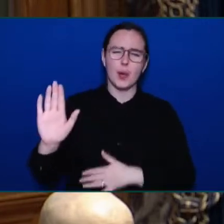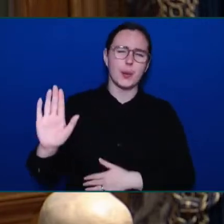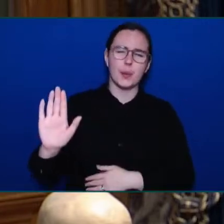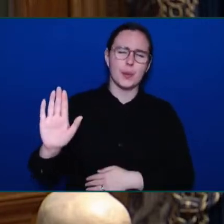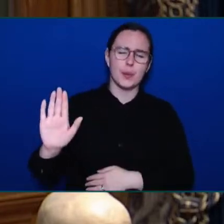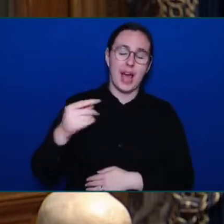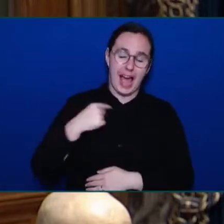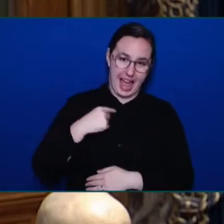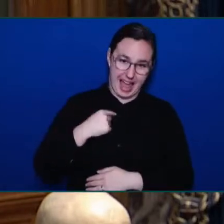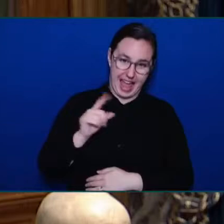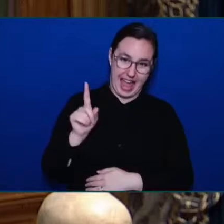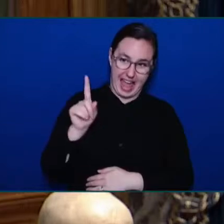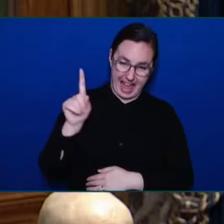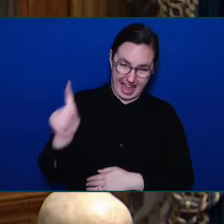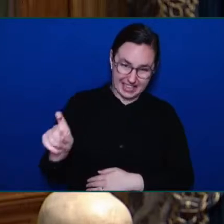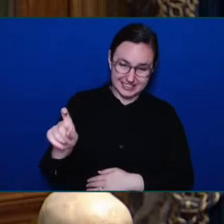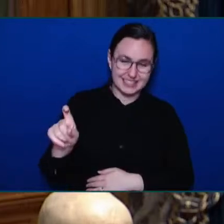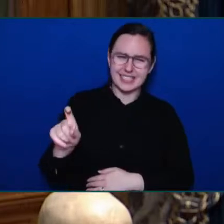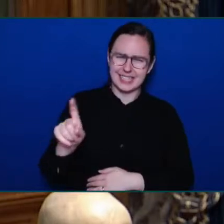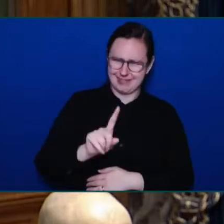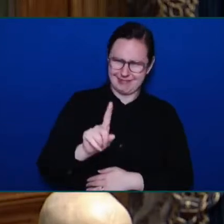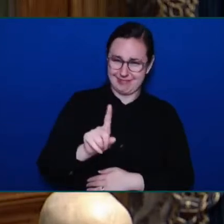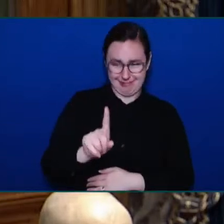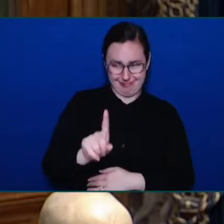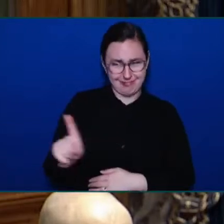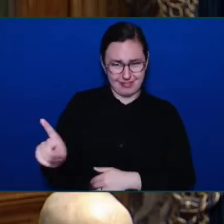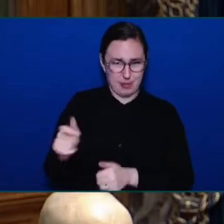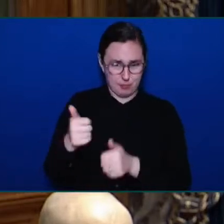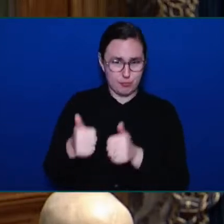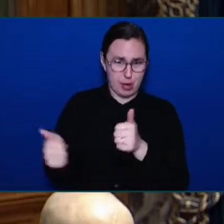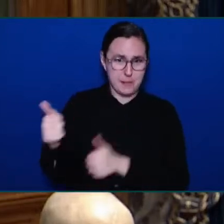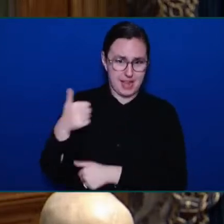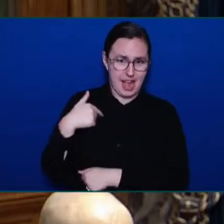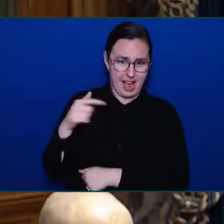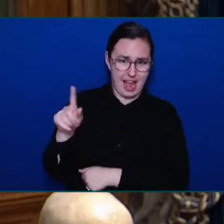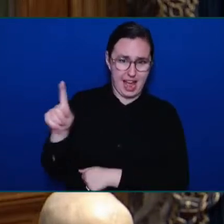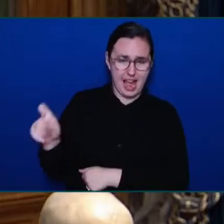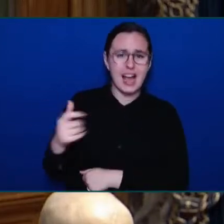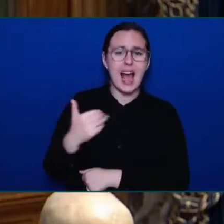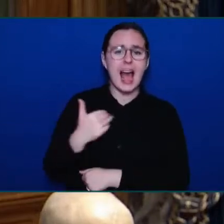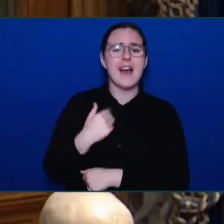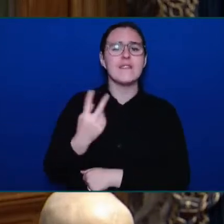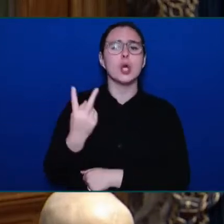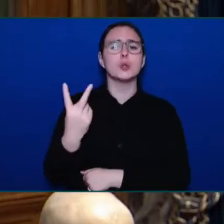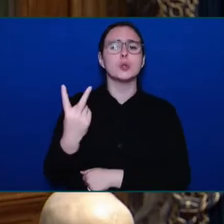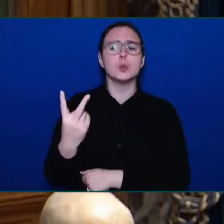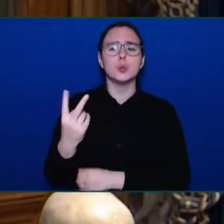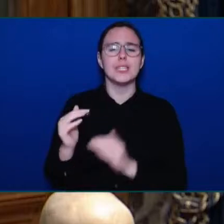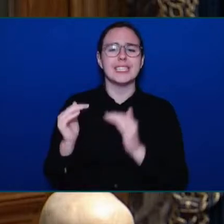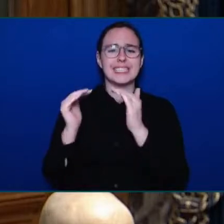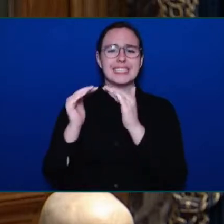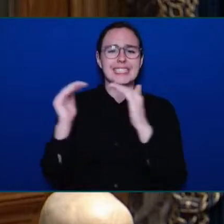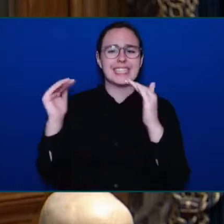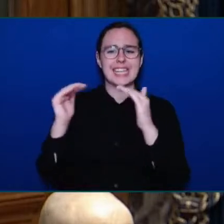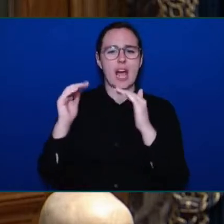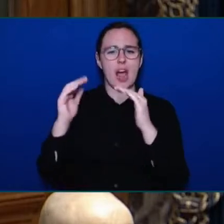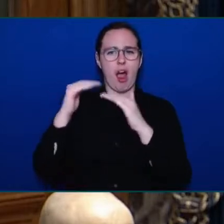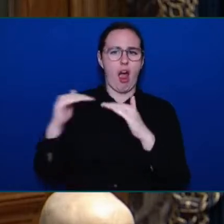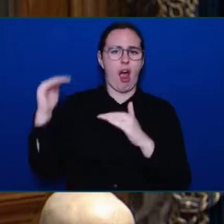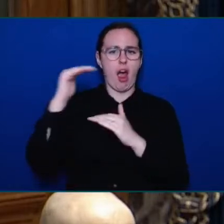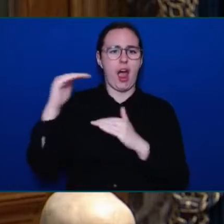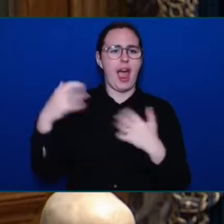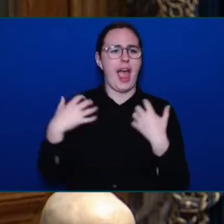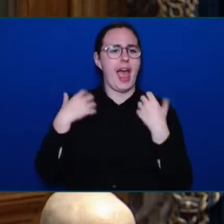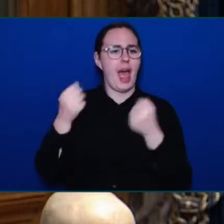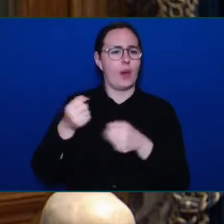happening. Two-tier health care has been on the rise. While family doctors burn out in record numbers, some